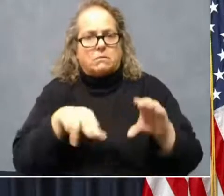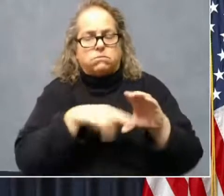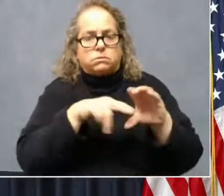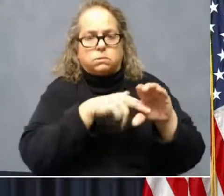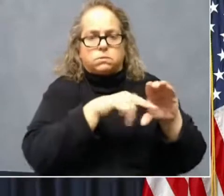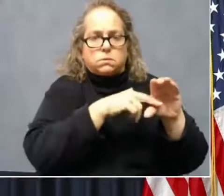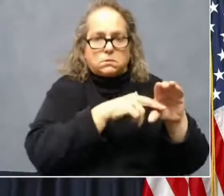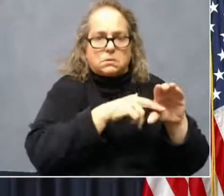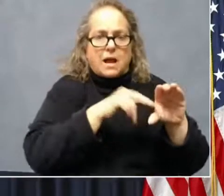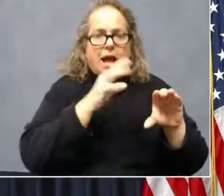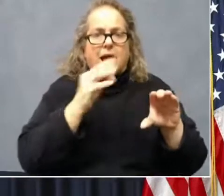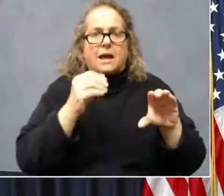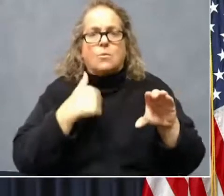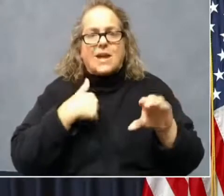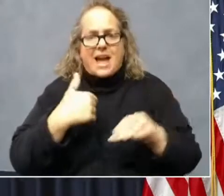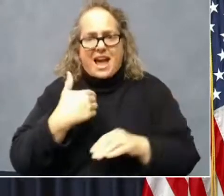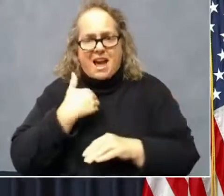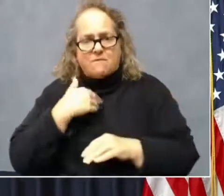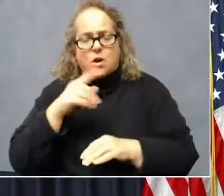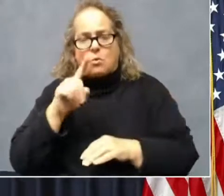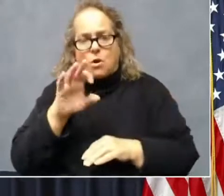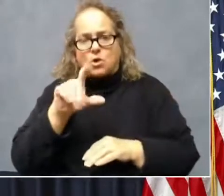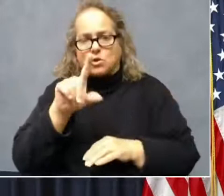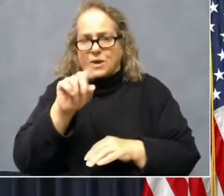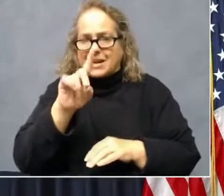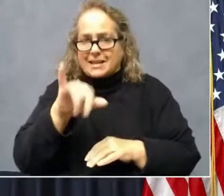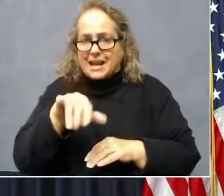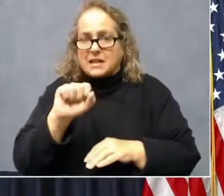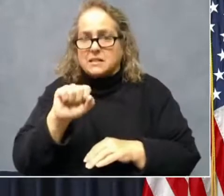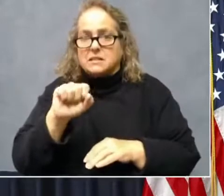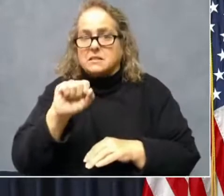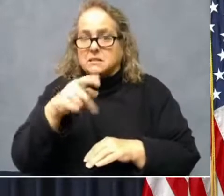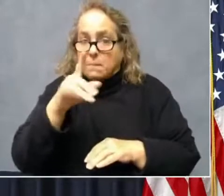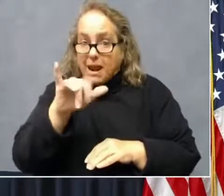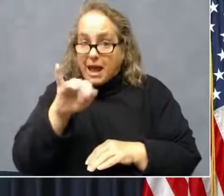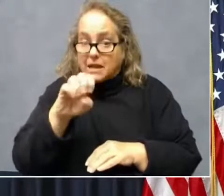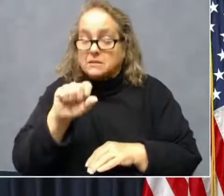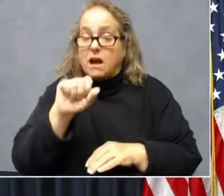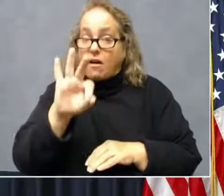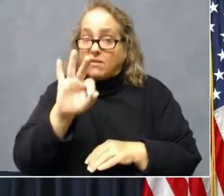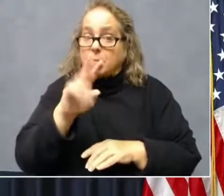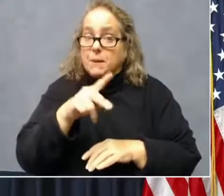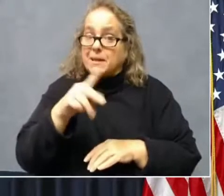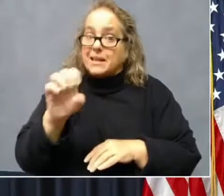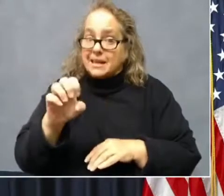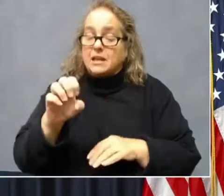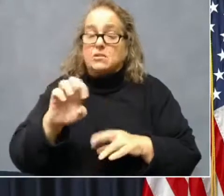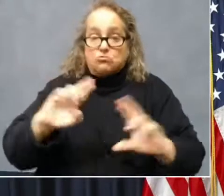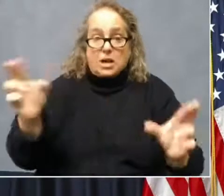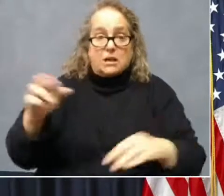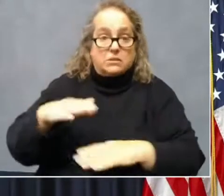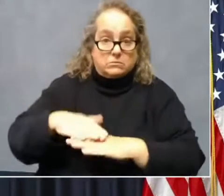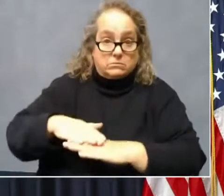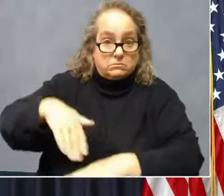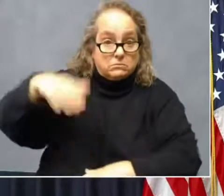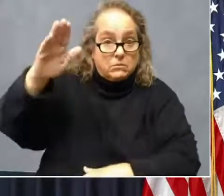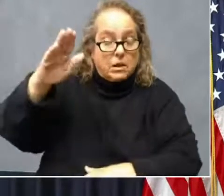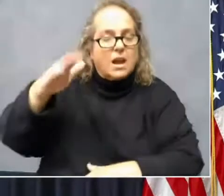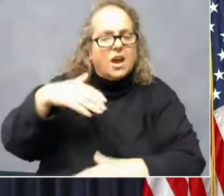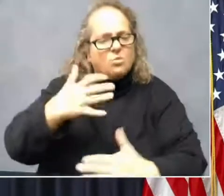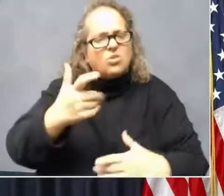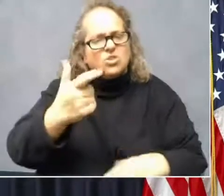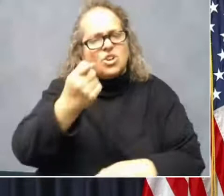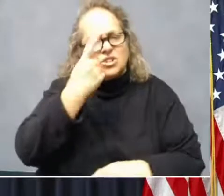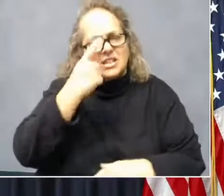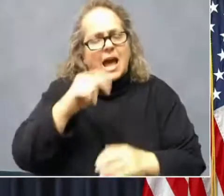PPE, I hope shows you how hard that we have worked and everybody around the state have worked to give the